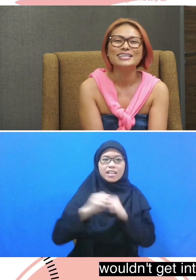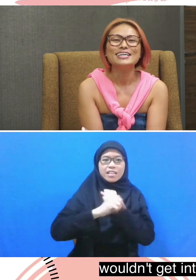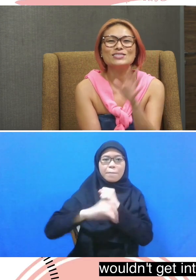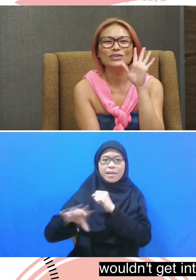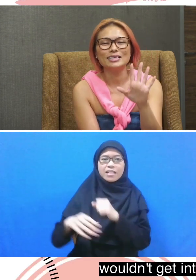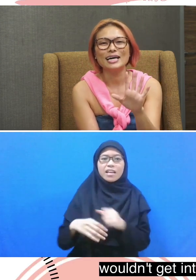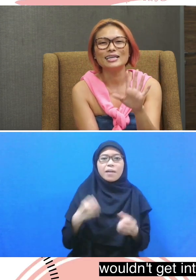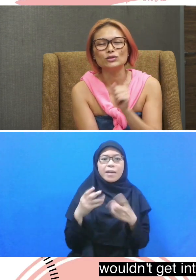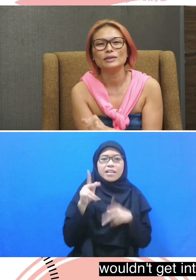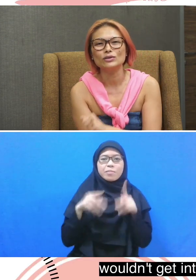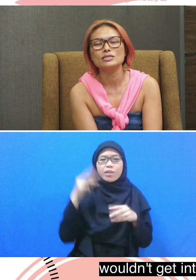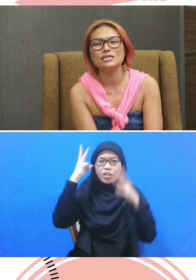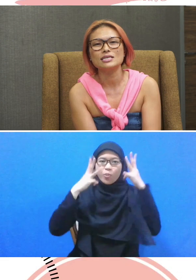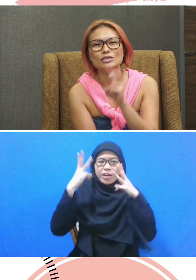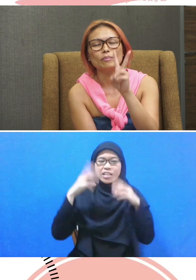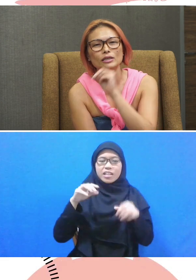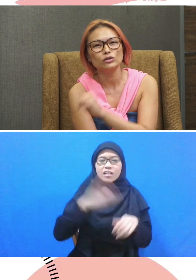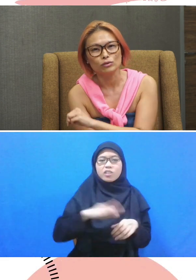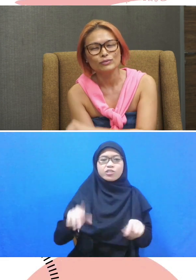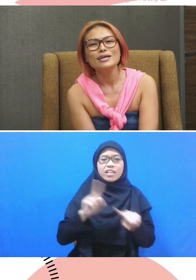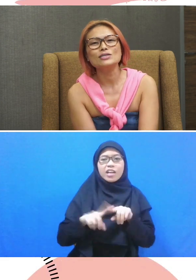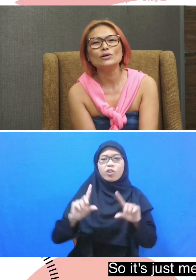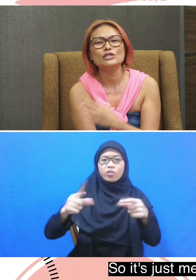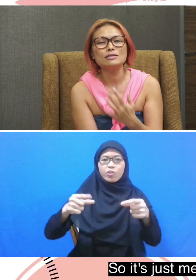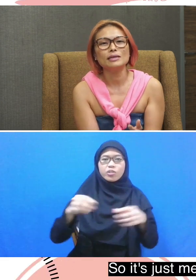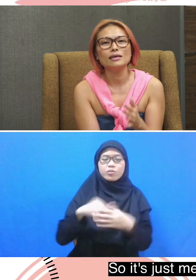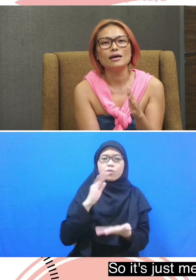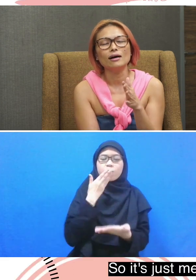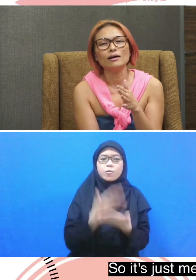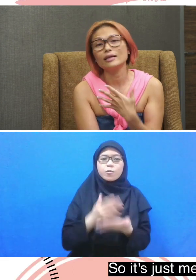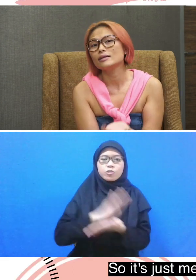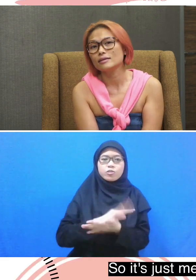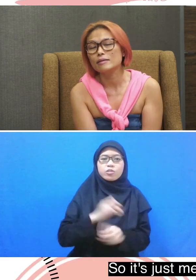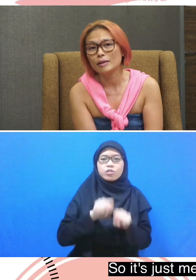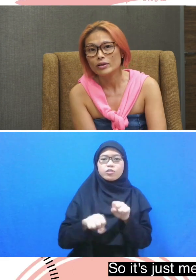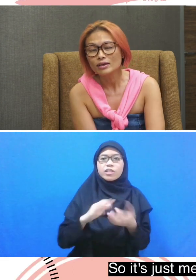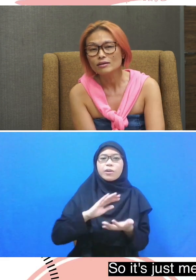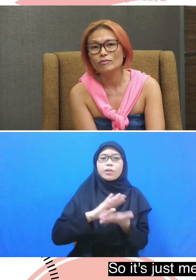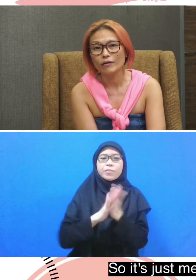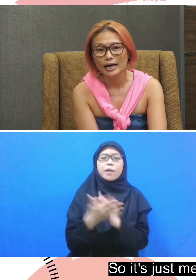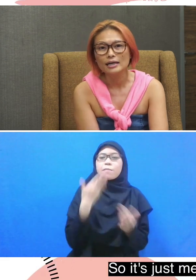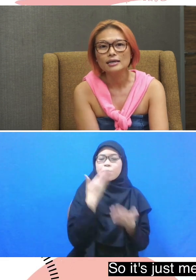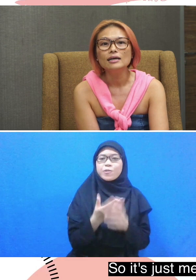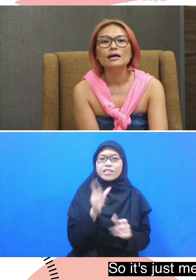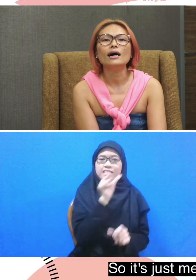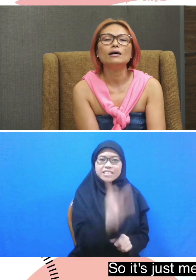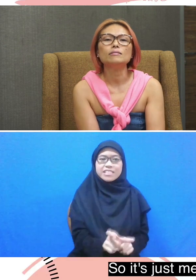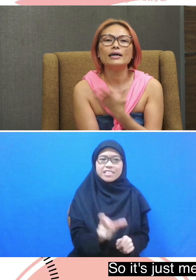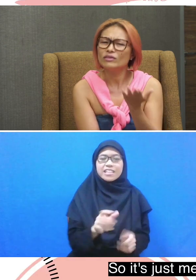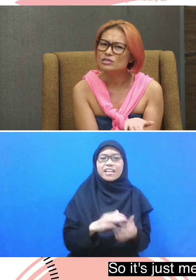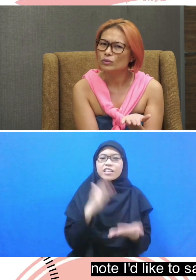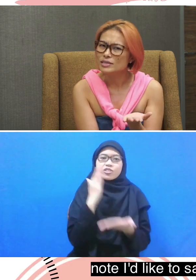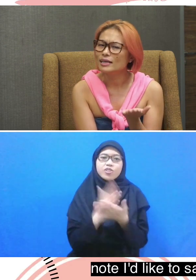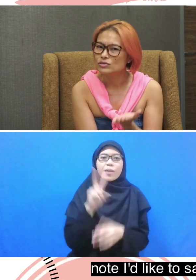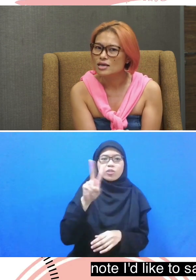schools. So they decided to be the good citizen and stop that too. So it's just me and my brother from very young. And